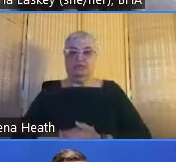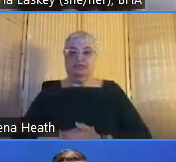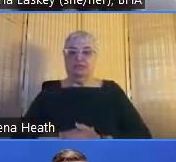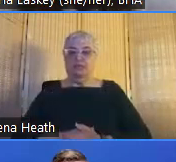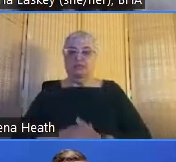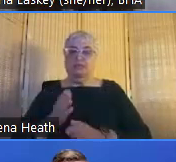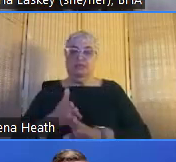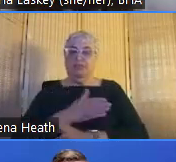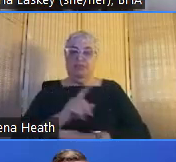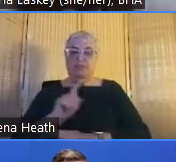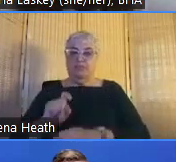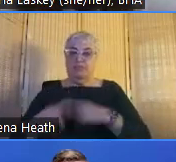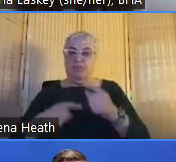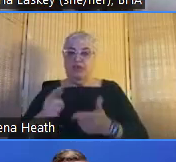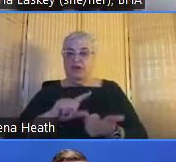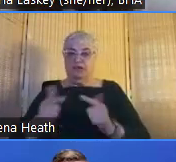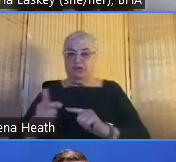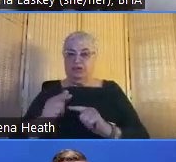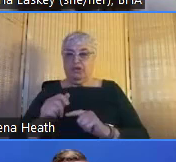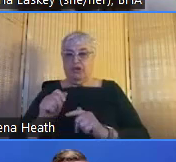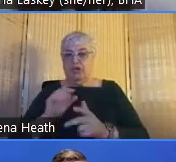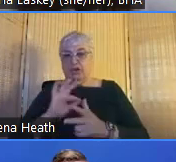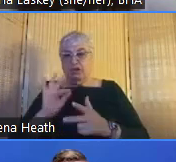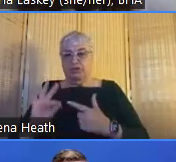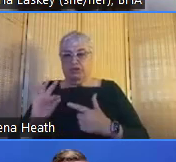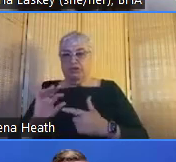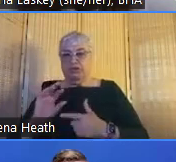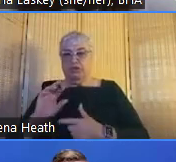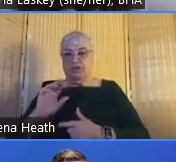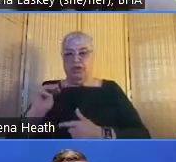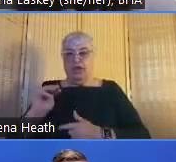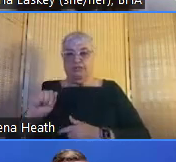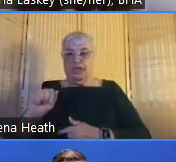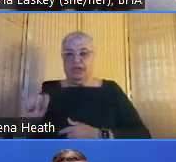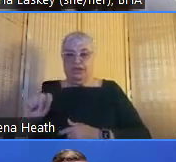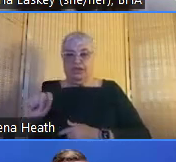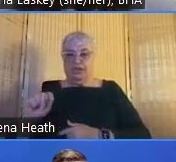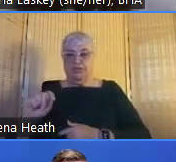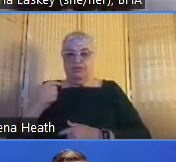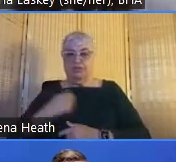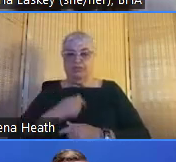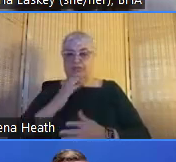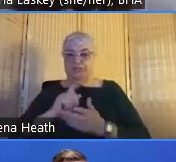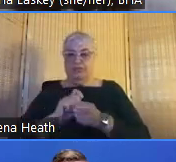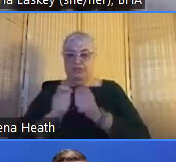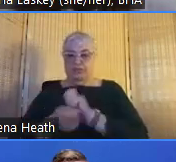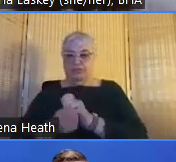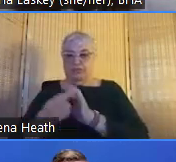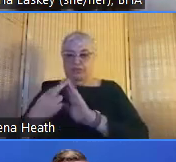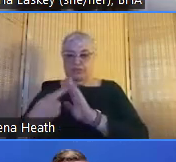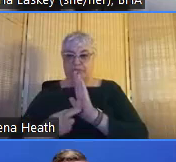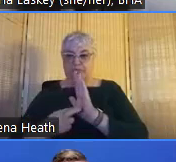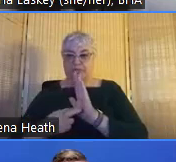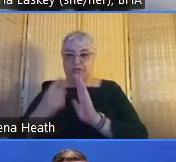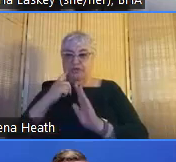The previous question about alternative providers prescribing MAT, we are planning to alter our rule to allow